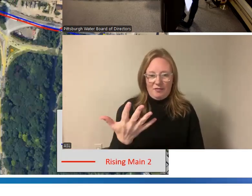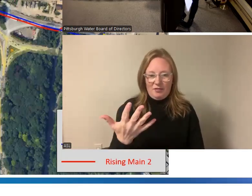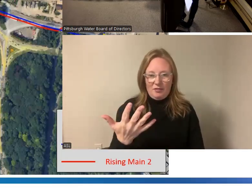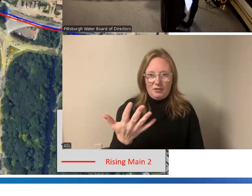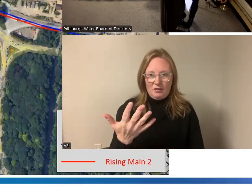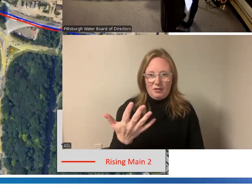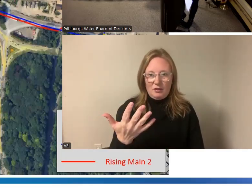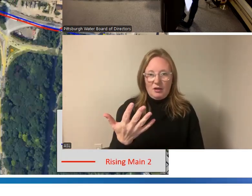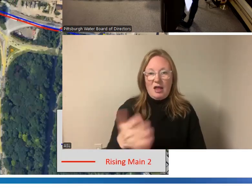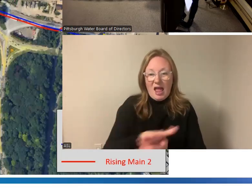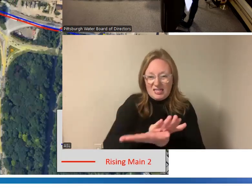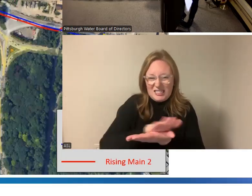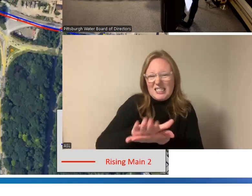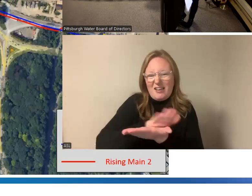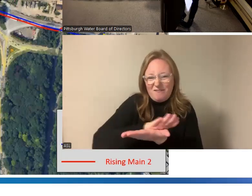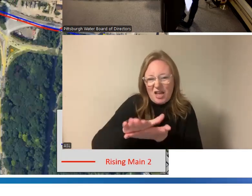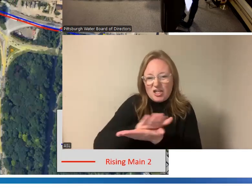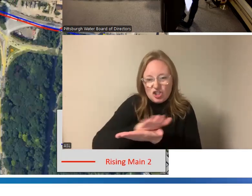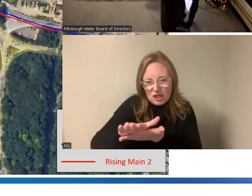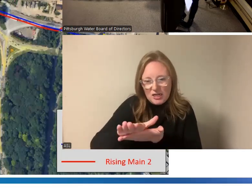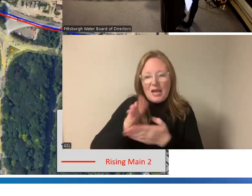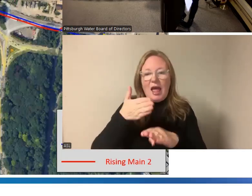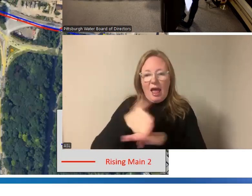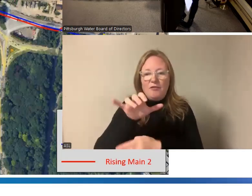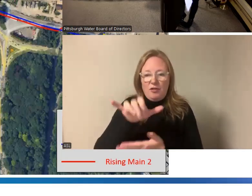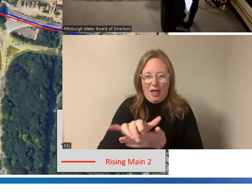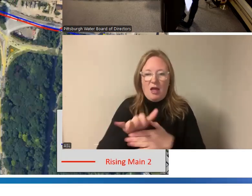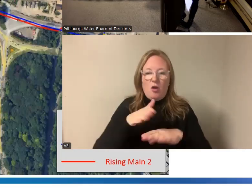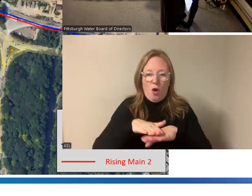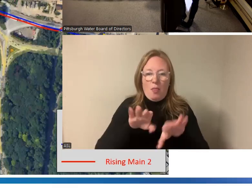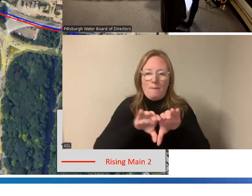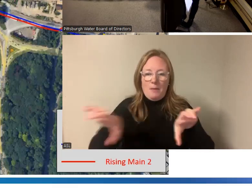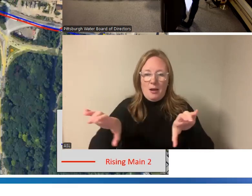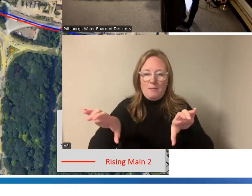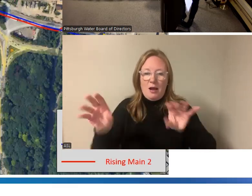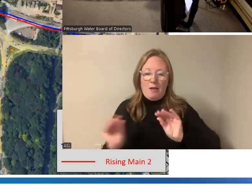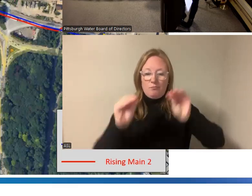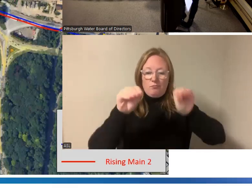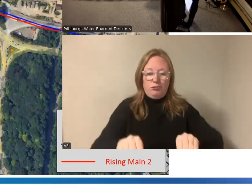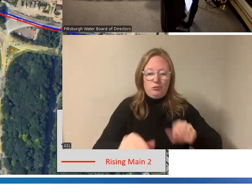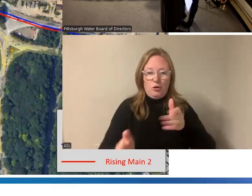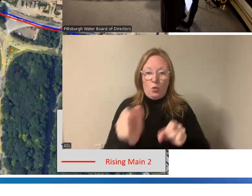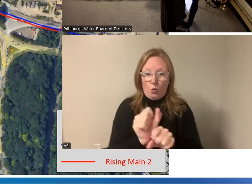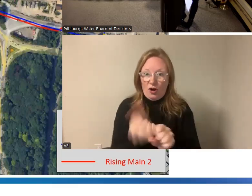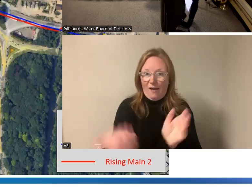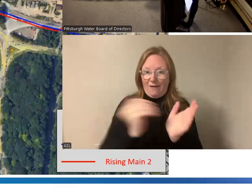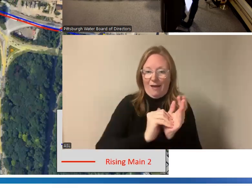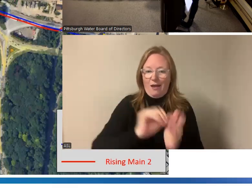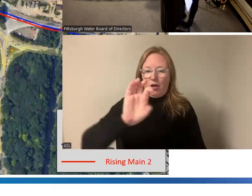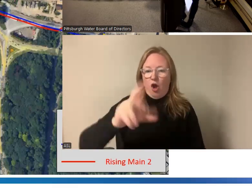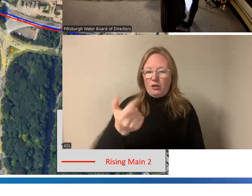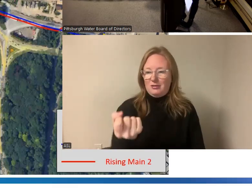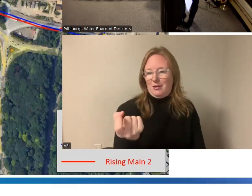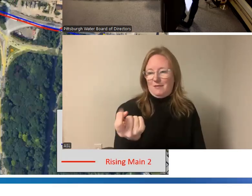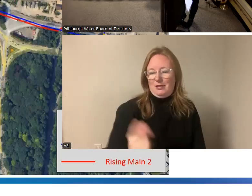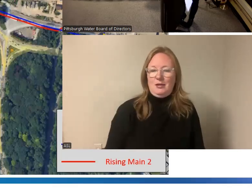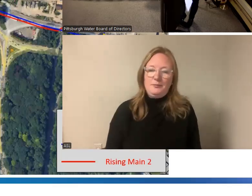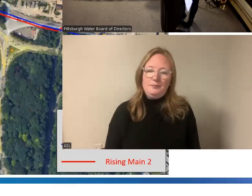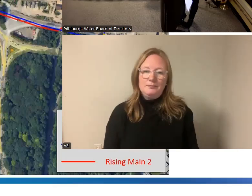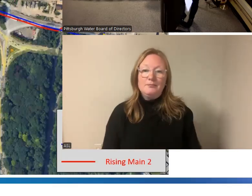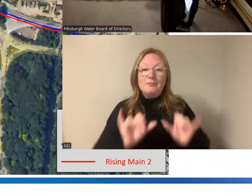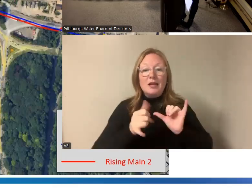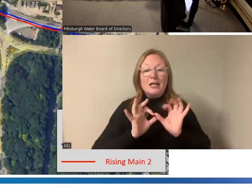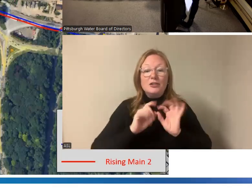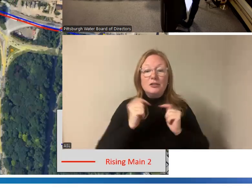following disinfection was completed on the pipe, and it was placed back into service on August 11th. The engineering team